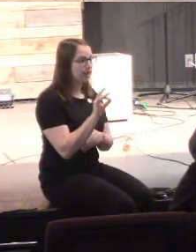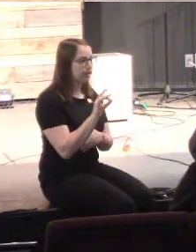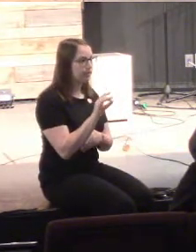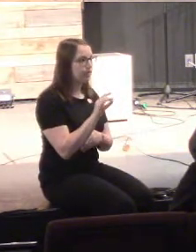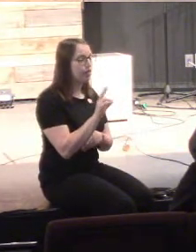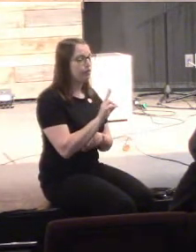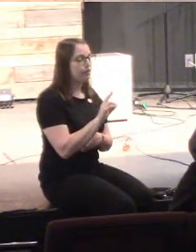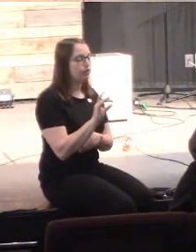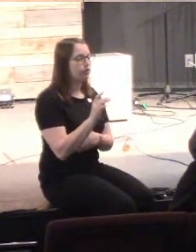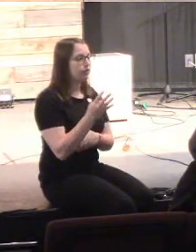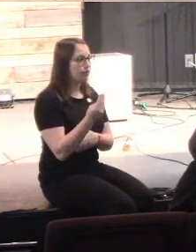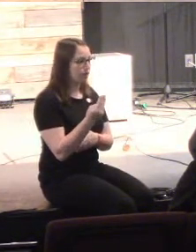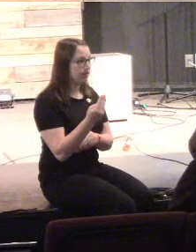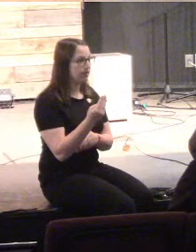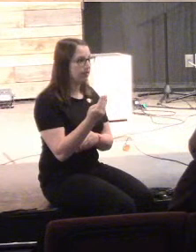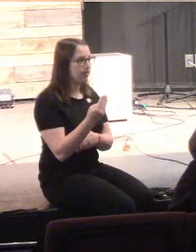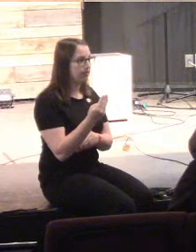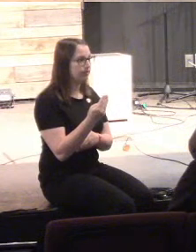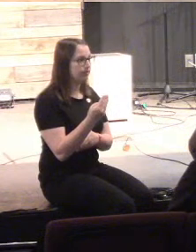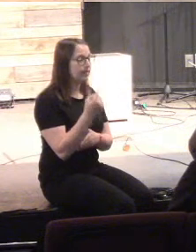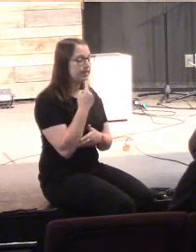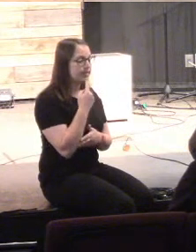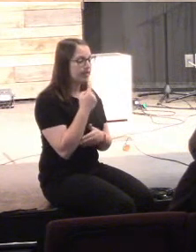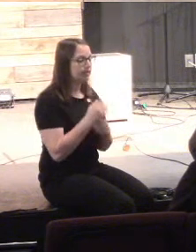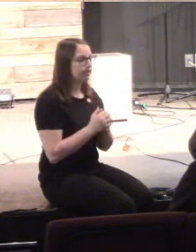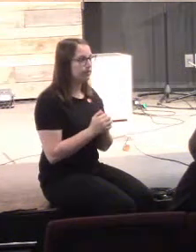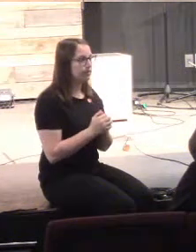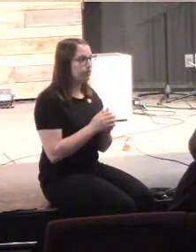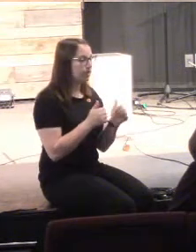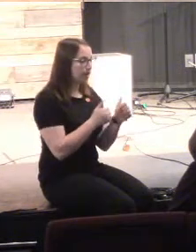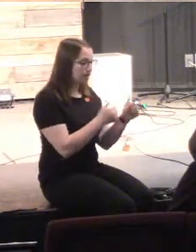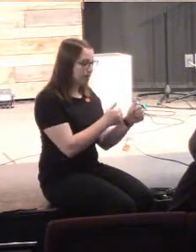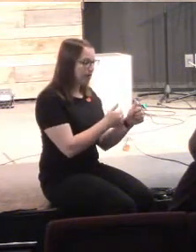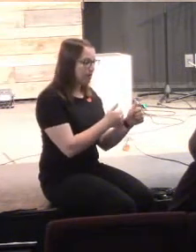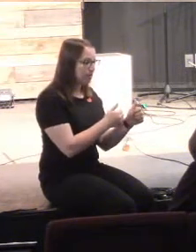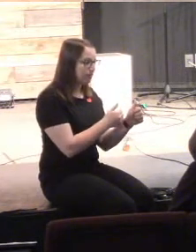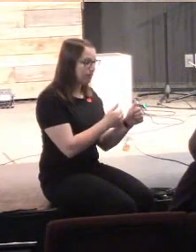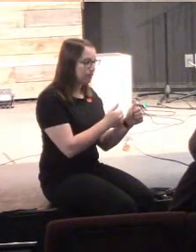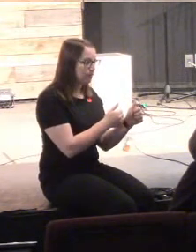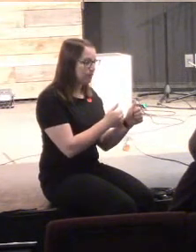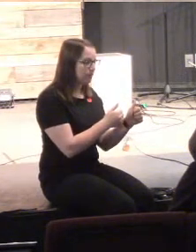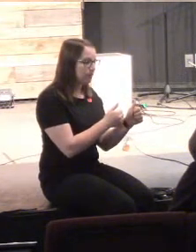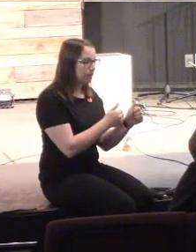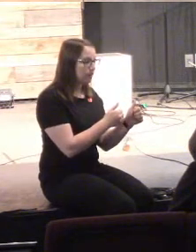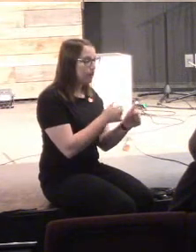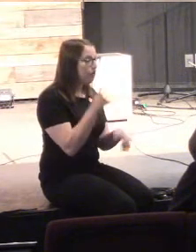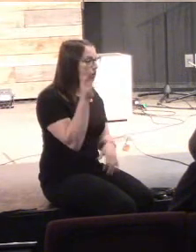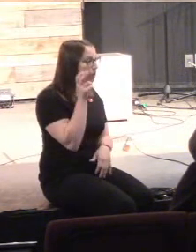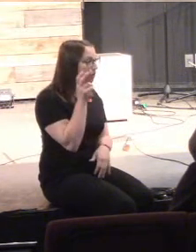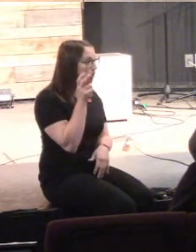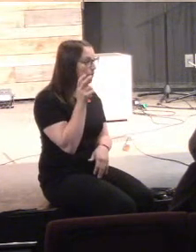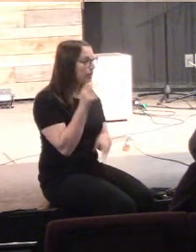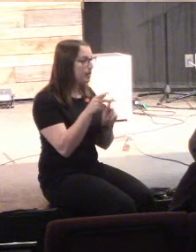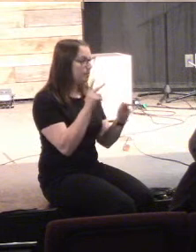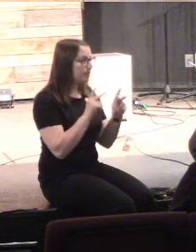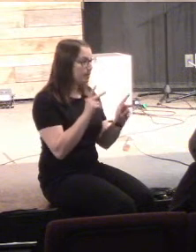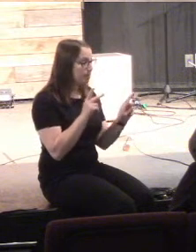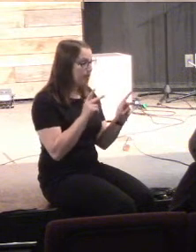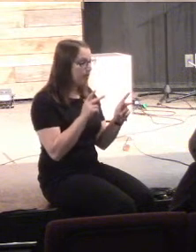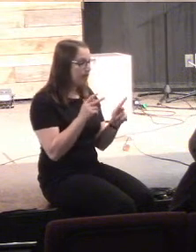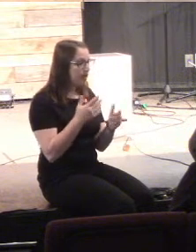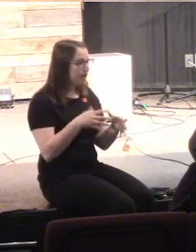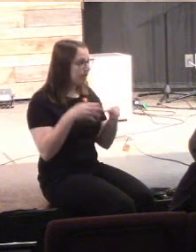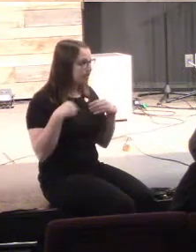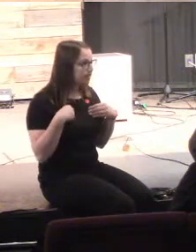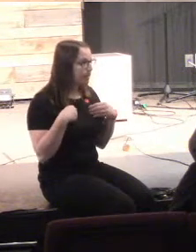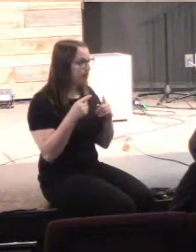verse 14, the Bible says, when the apostles in Jerusalem heard that Samaria had accepted the word of God, they